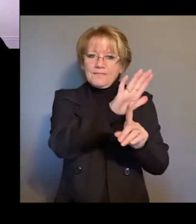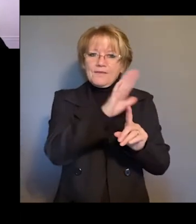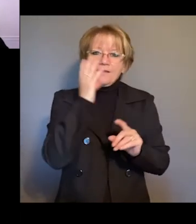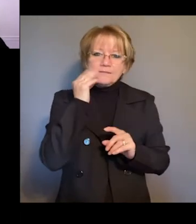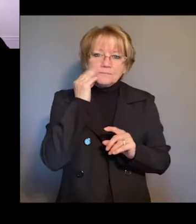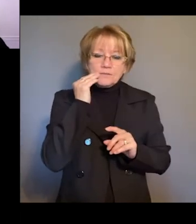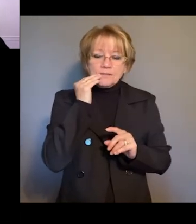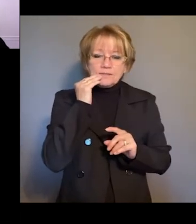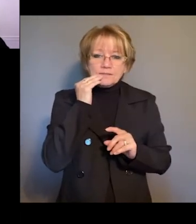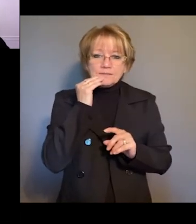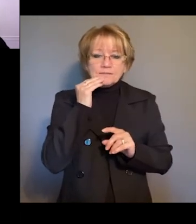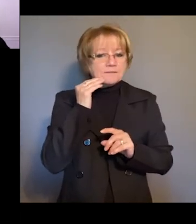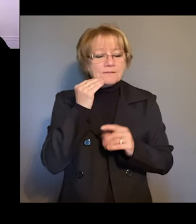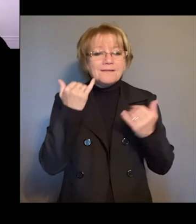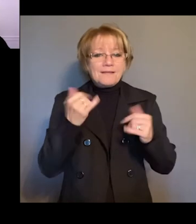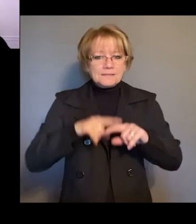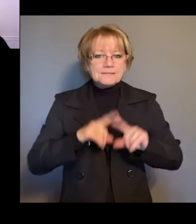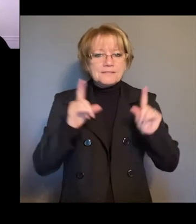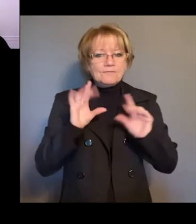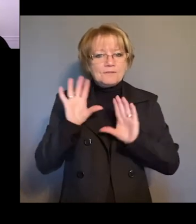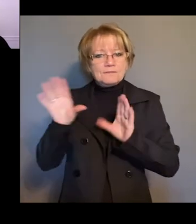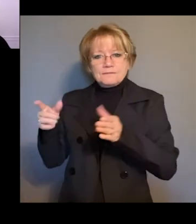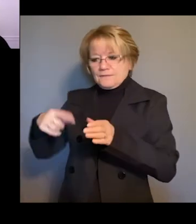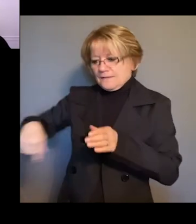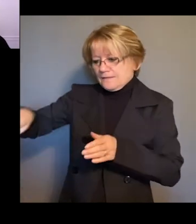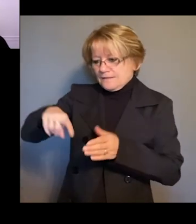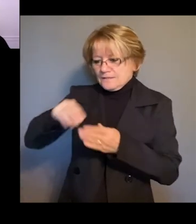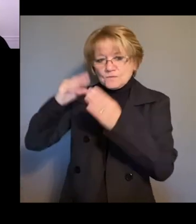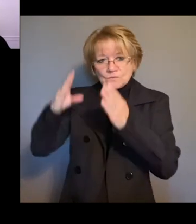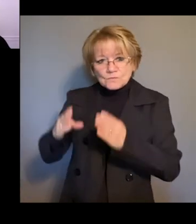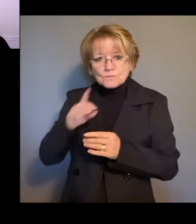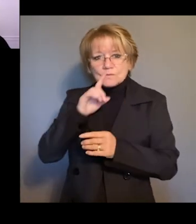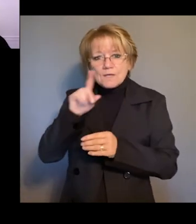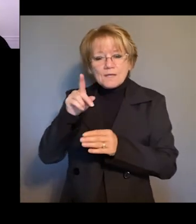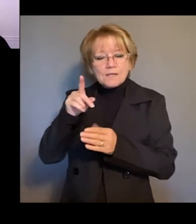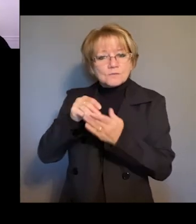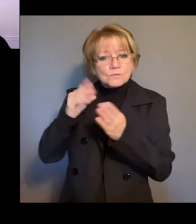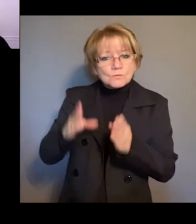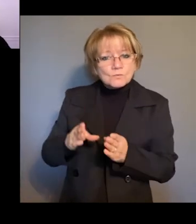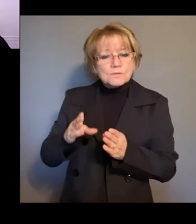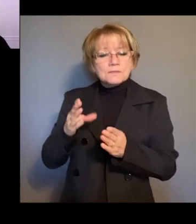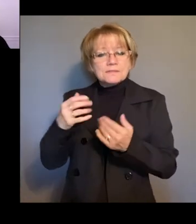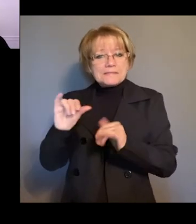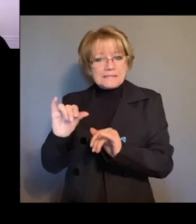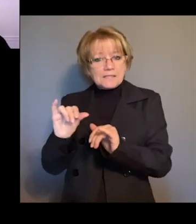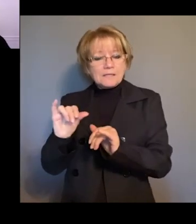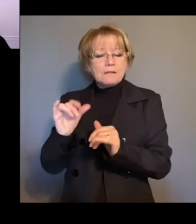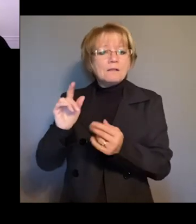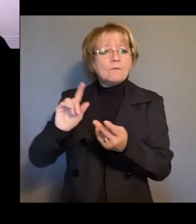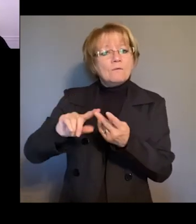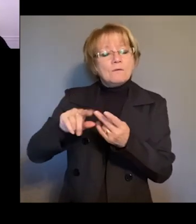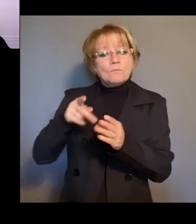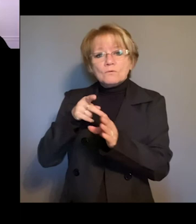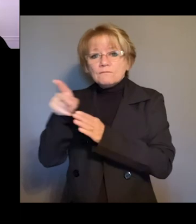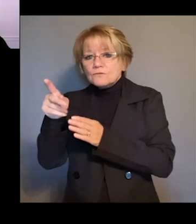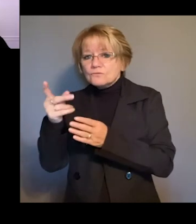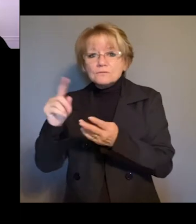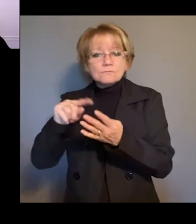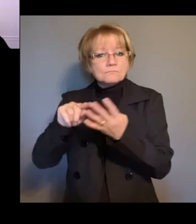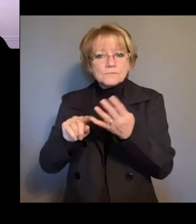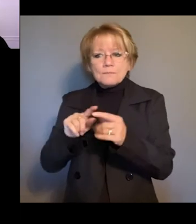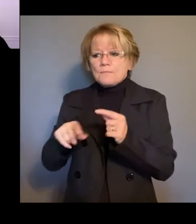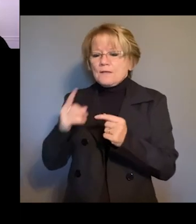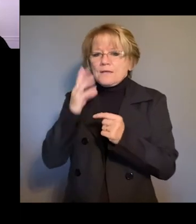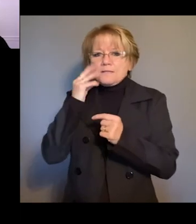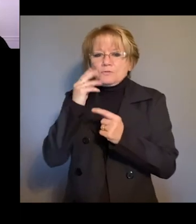and former students and our professionals and that are working or are currently still in school, but they're going through this right